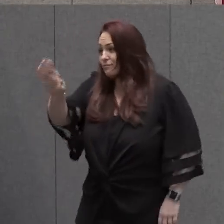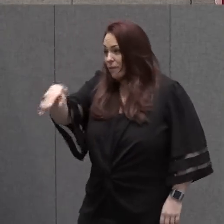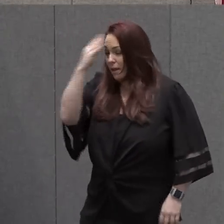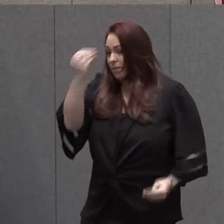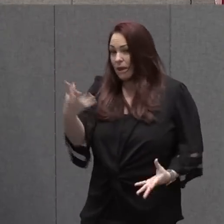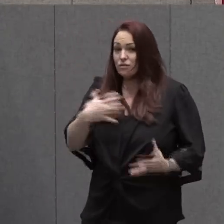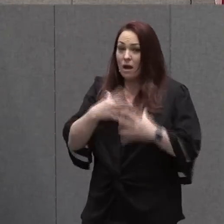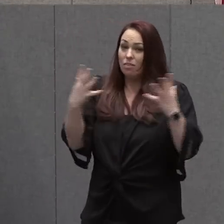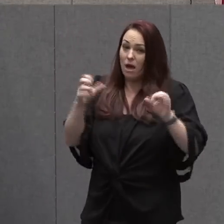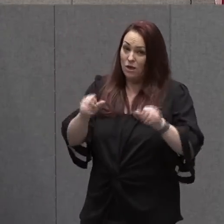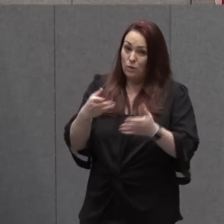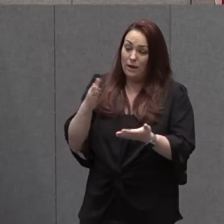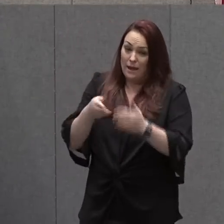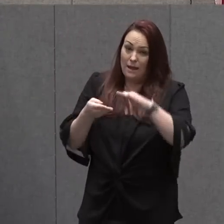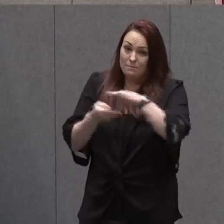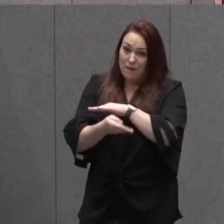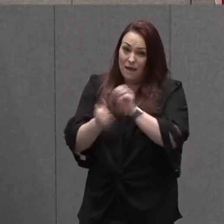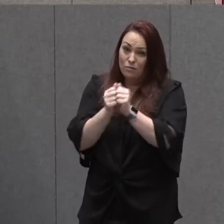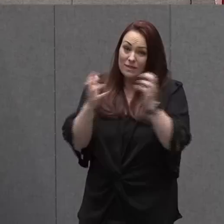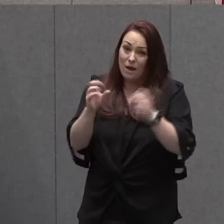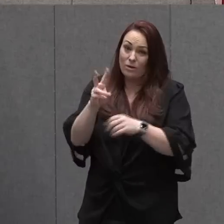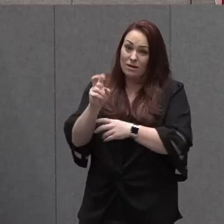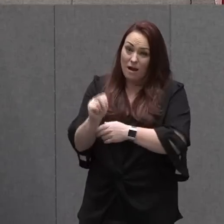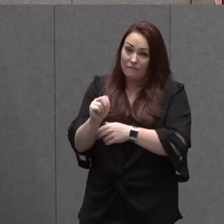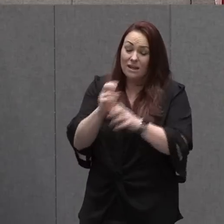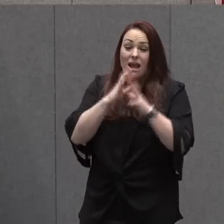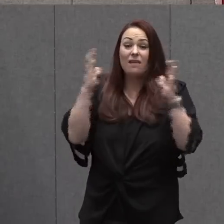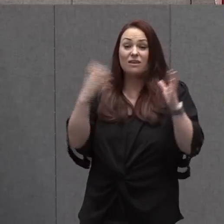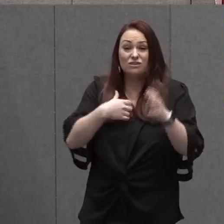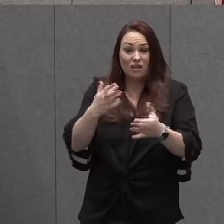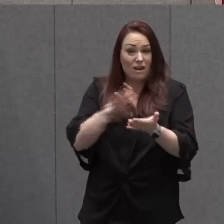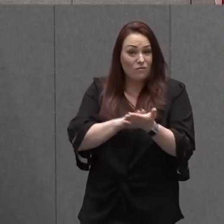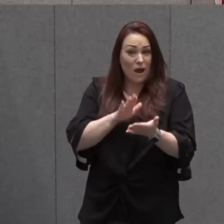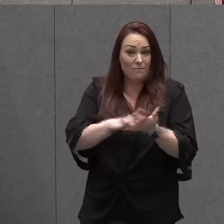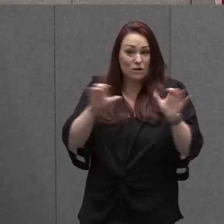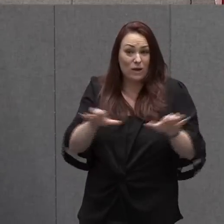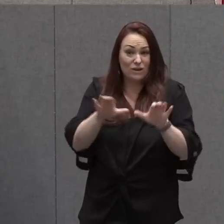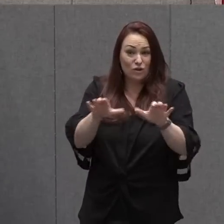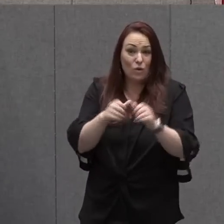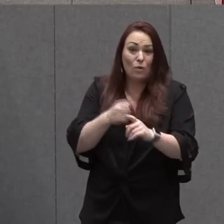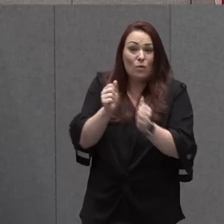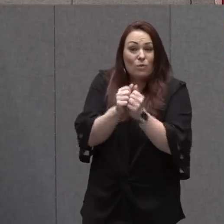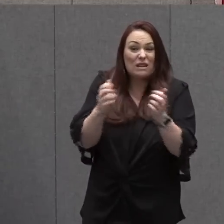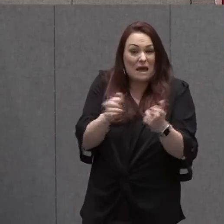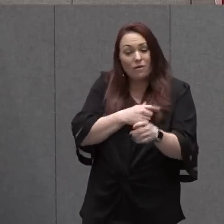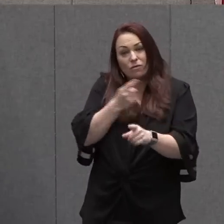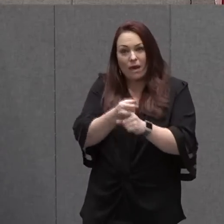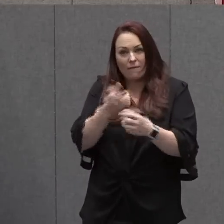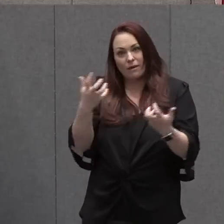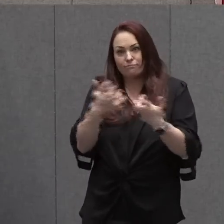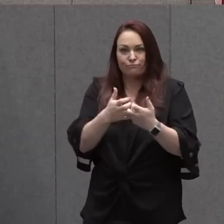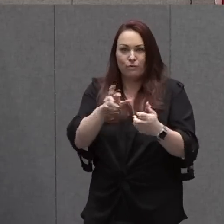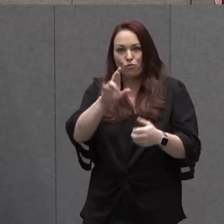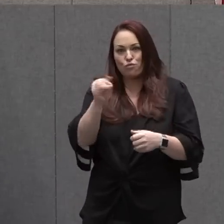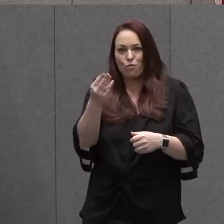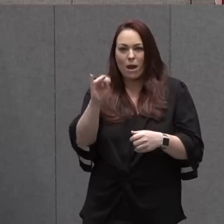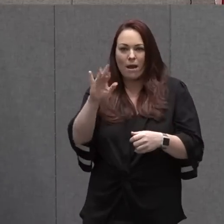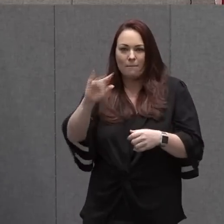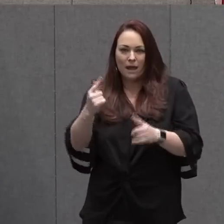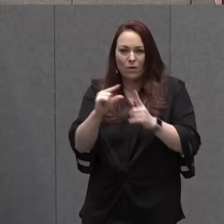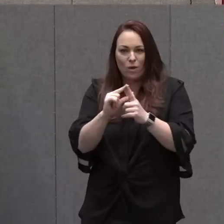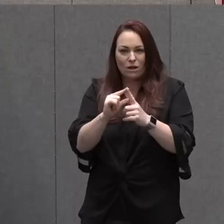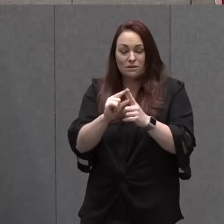there's plenty of writing we can do without rhyming. We just have to learn the right way to do it. There's neat